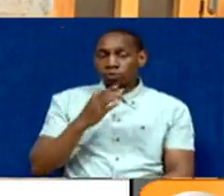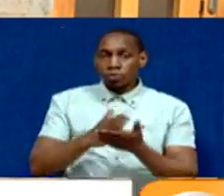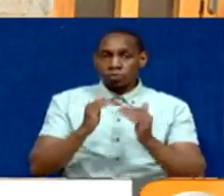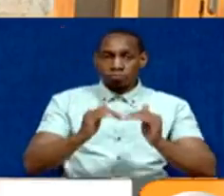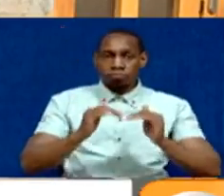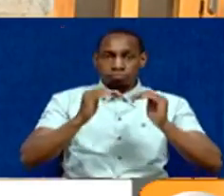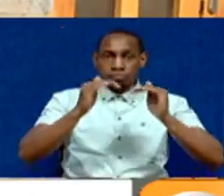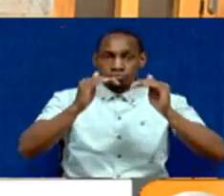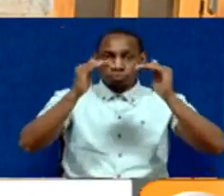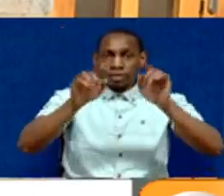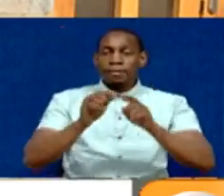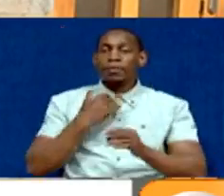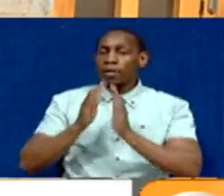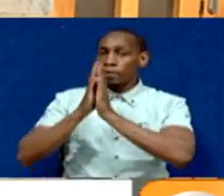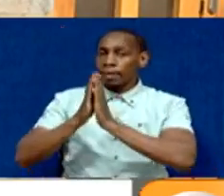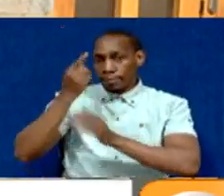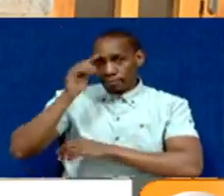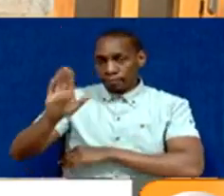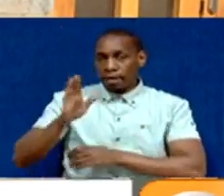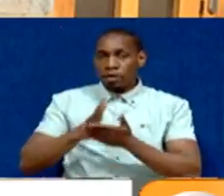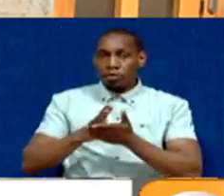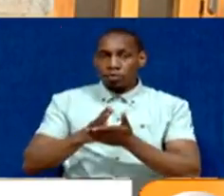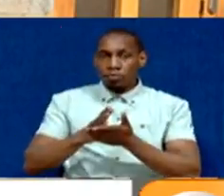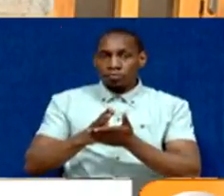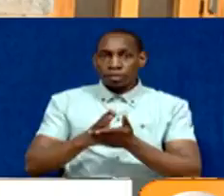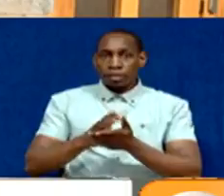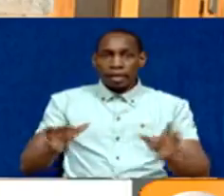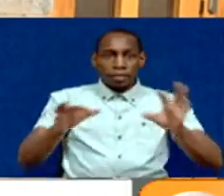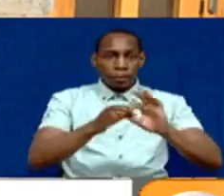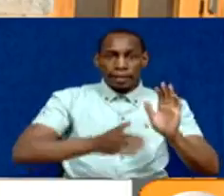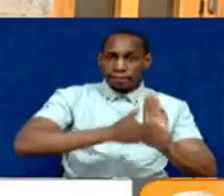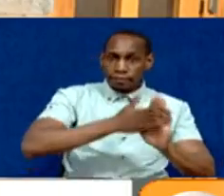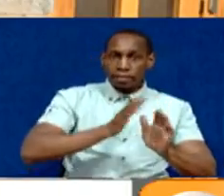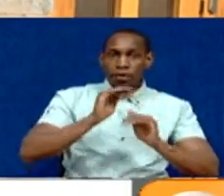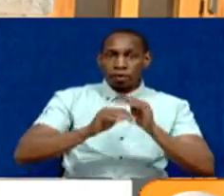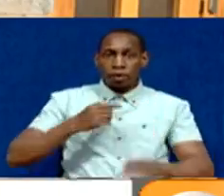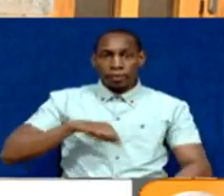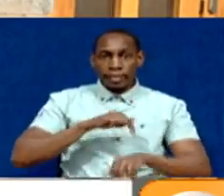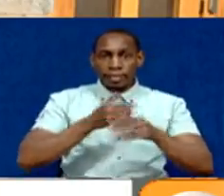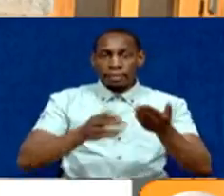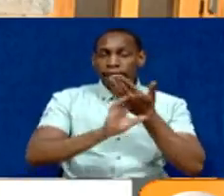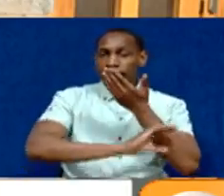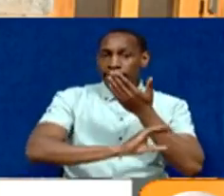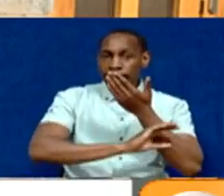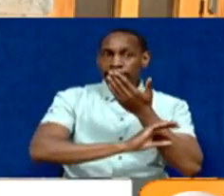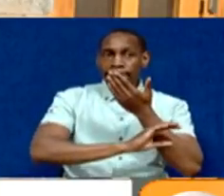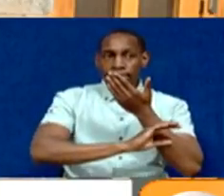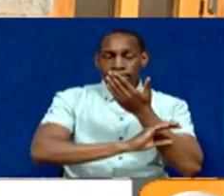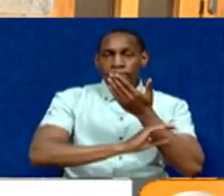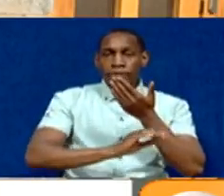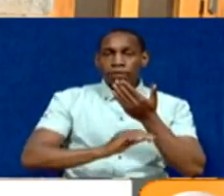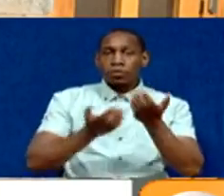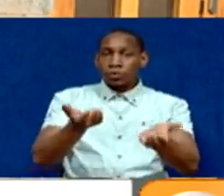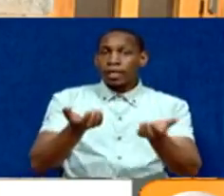lander, and we would want to pray for him to settle quickly. You know, we all at this time as a country